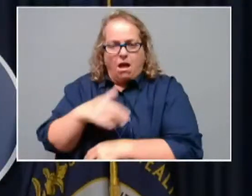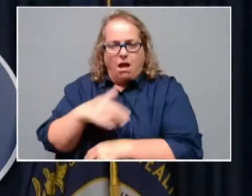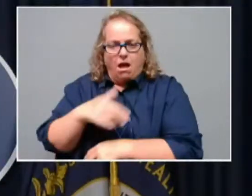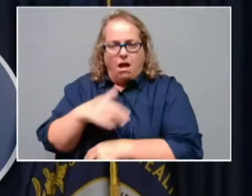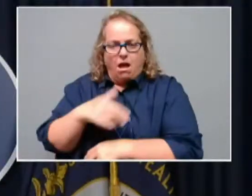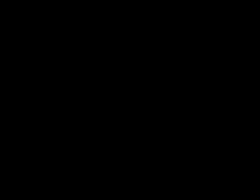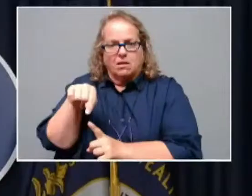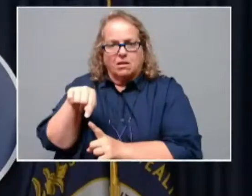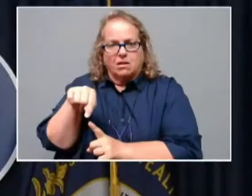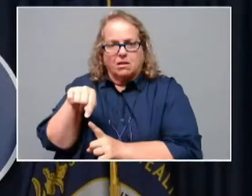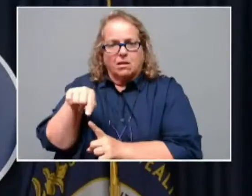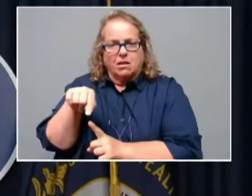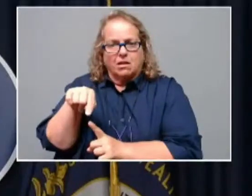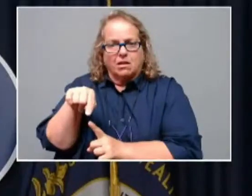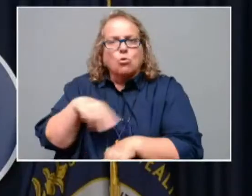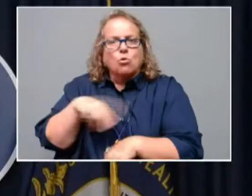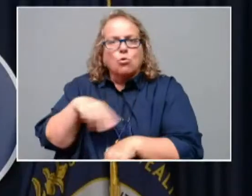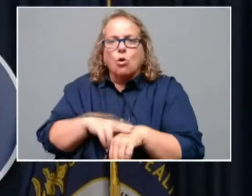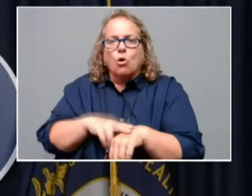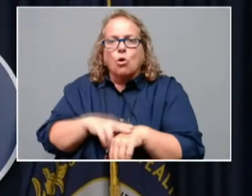normally used to